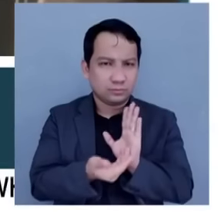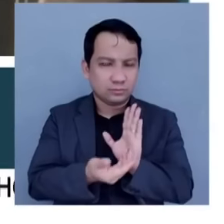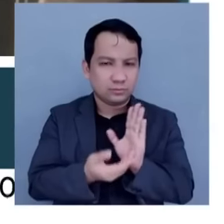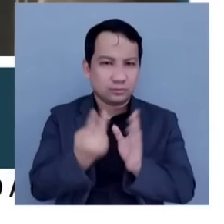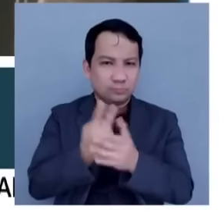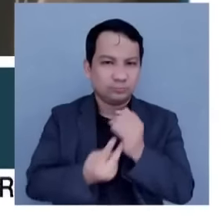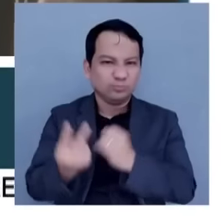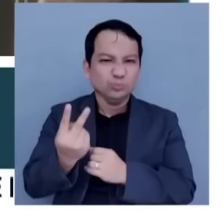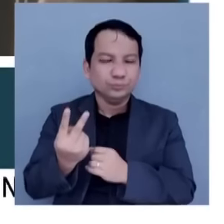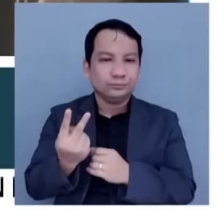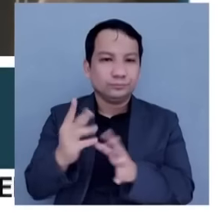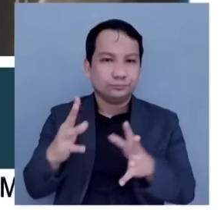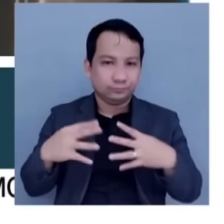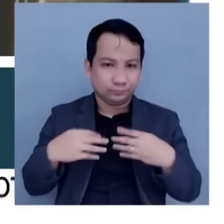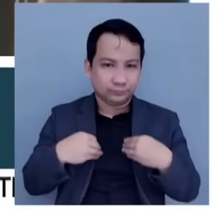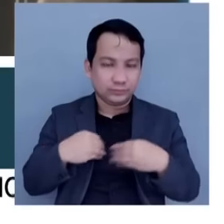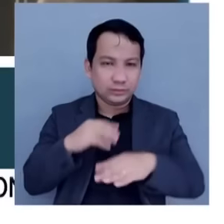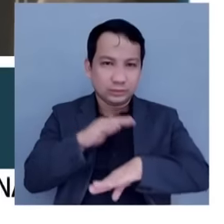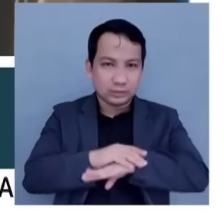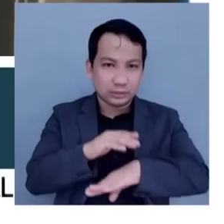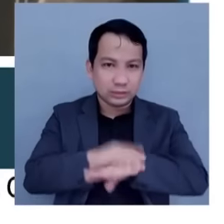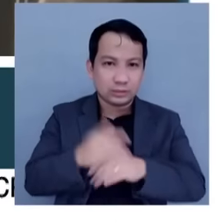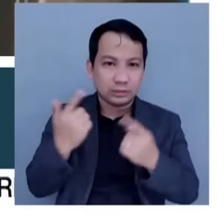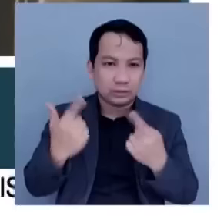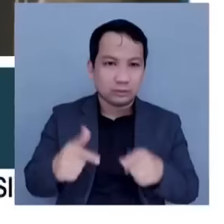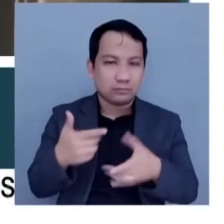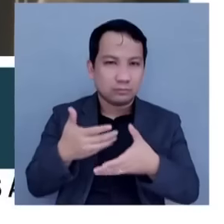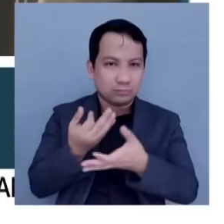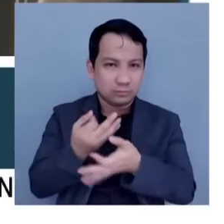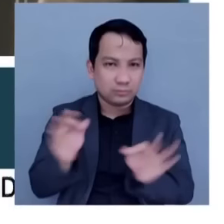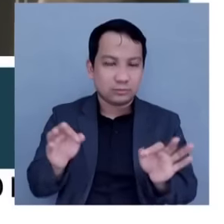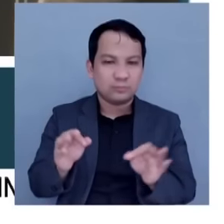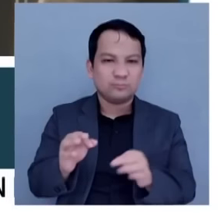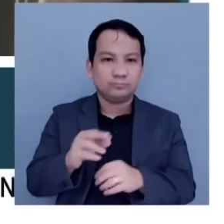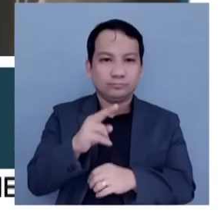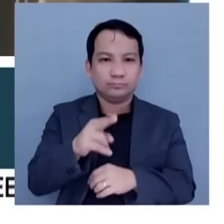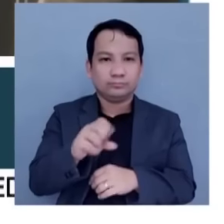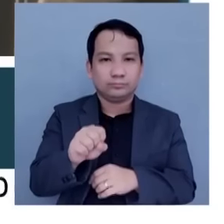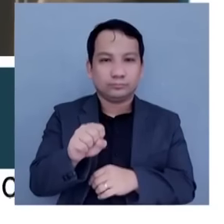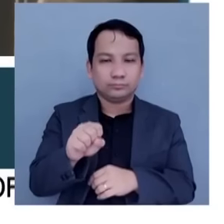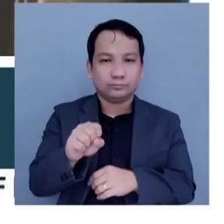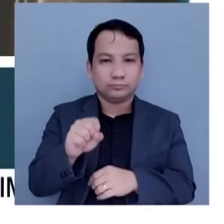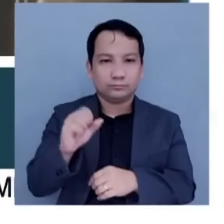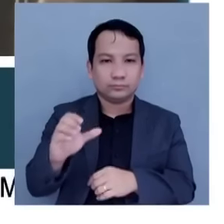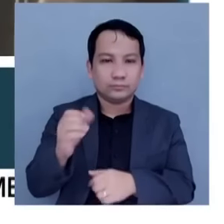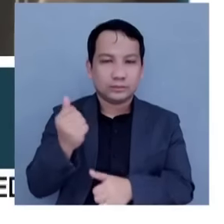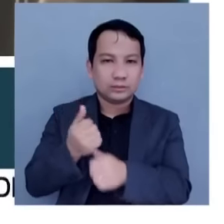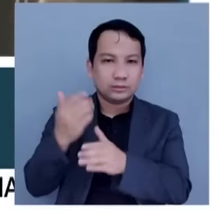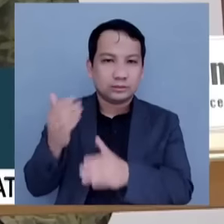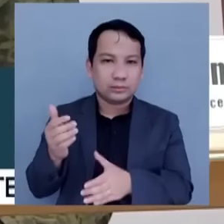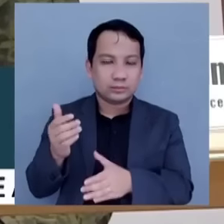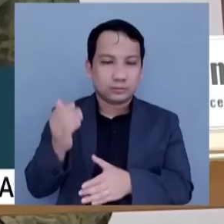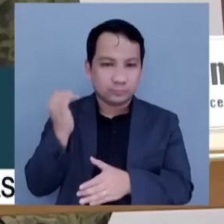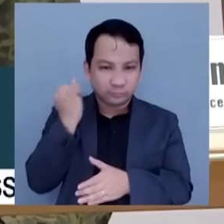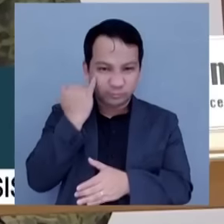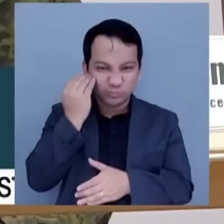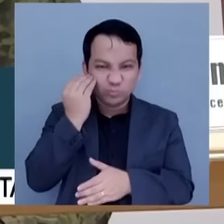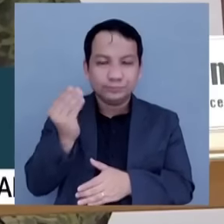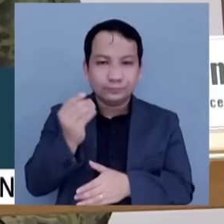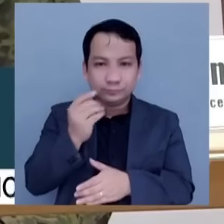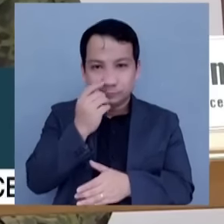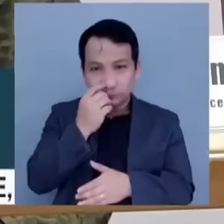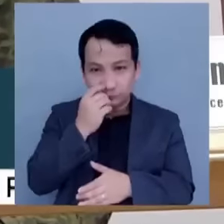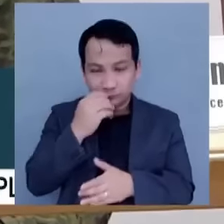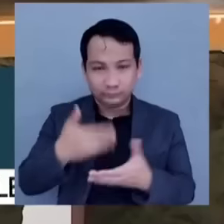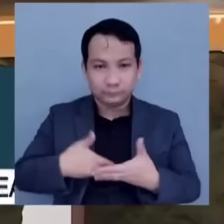still receiving threats after their release. National Security Council Assistant Director General Jonathan Malaya welcomes